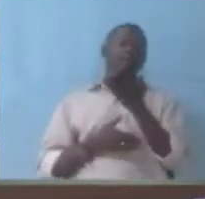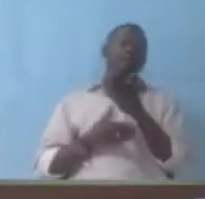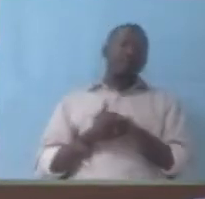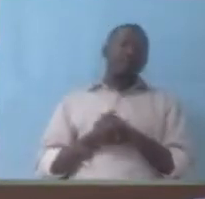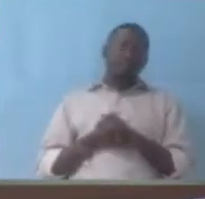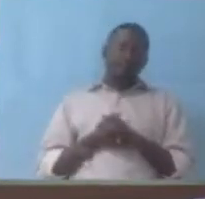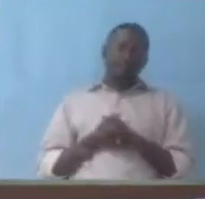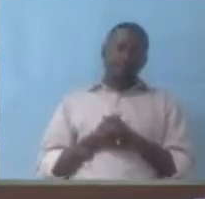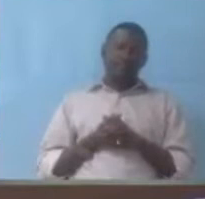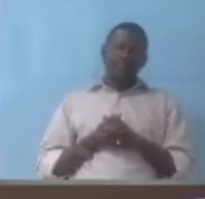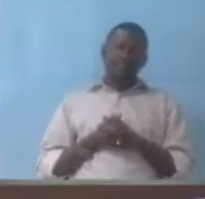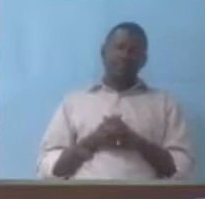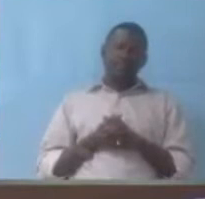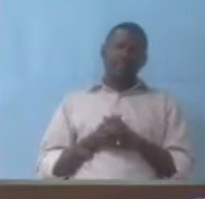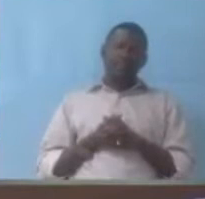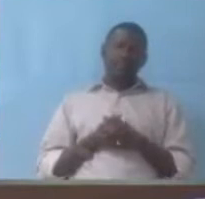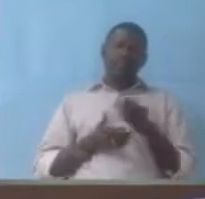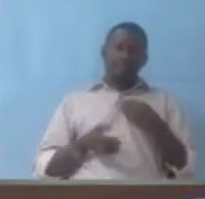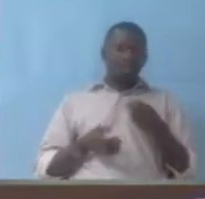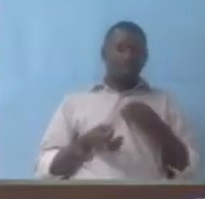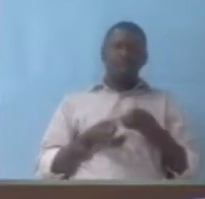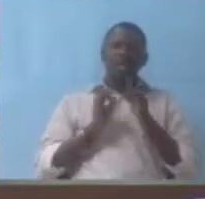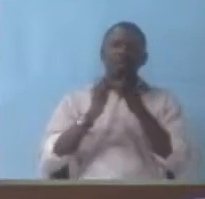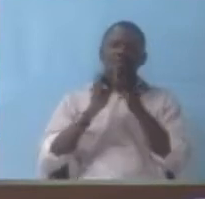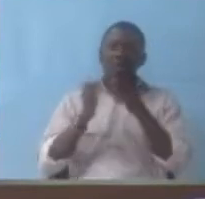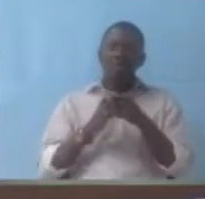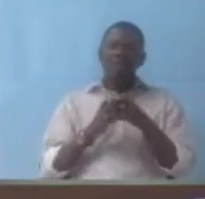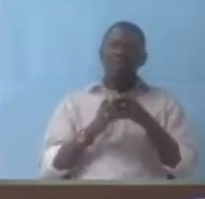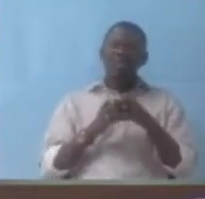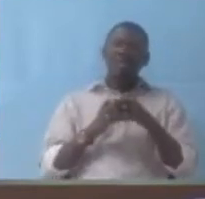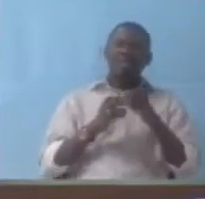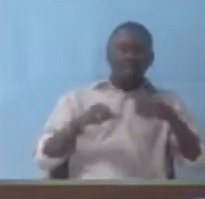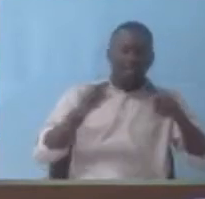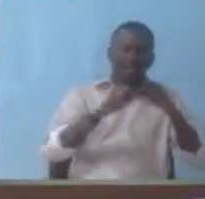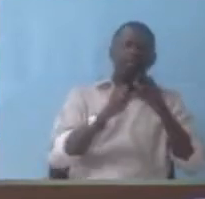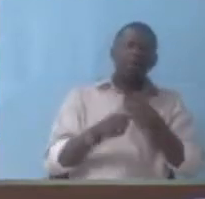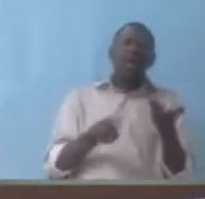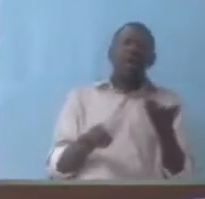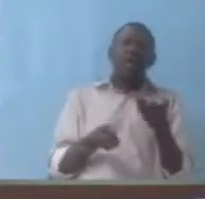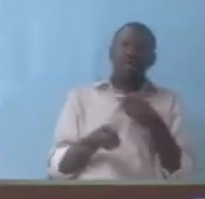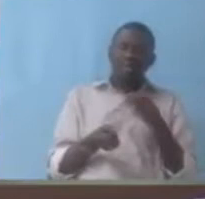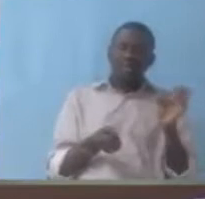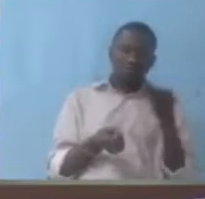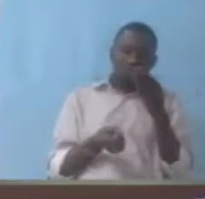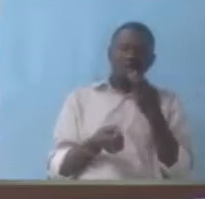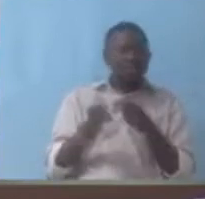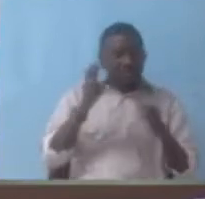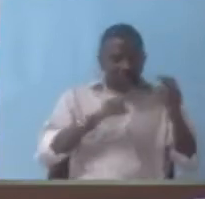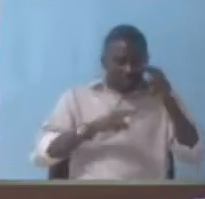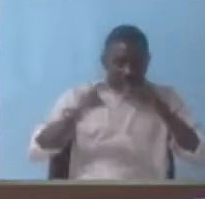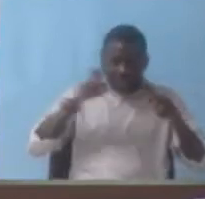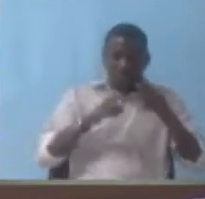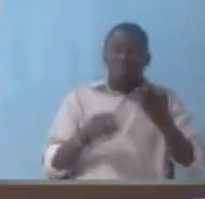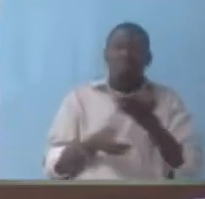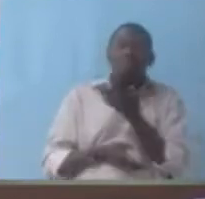whereby their detention can be reviewed. And wanata kulondi me yalon kolem nyinti ko ila muto isi sanka njubero keno